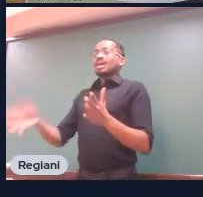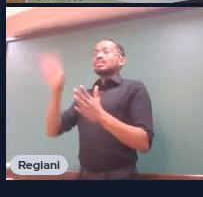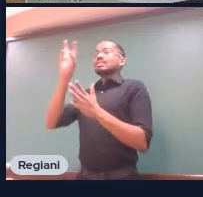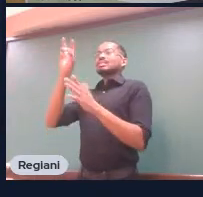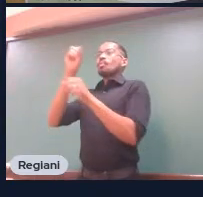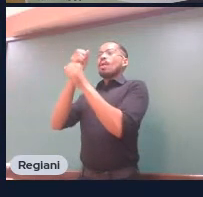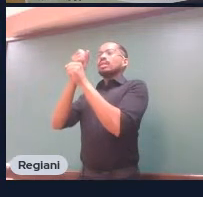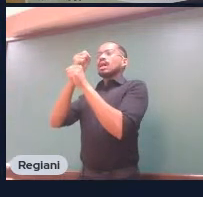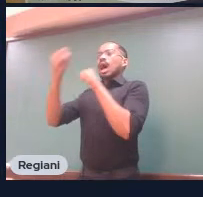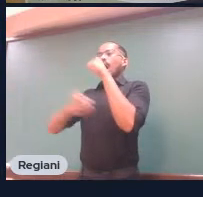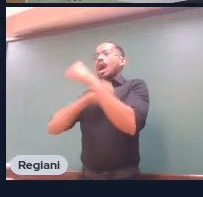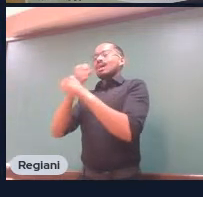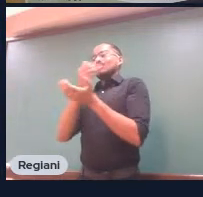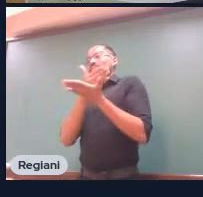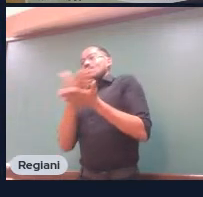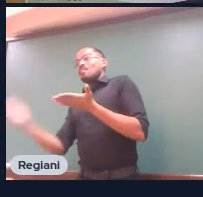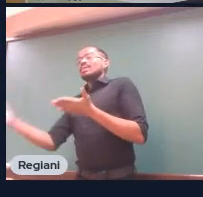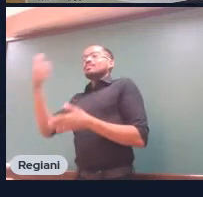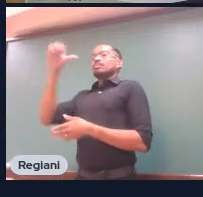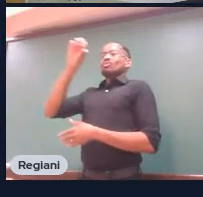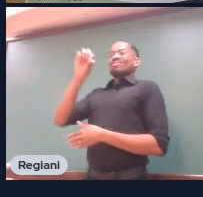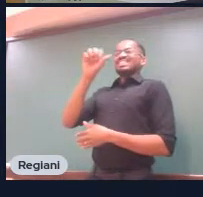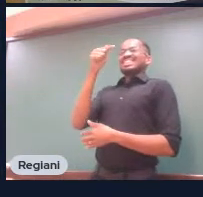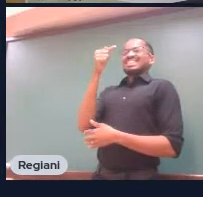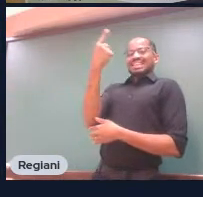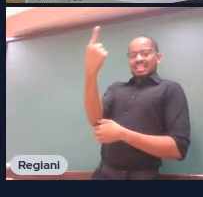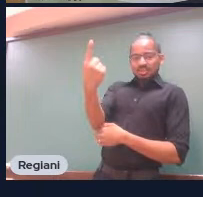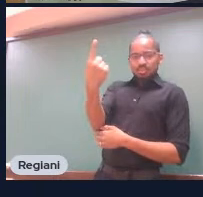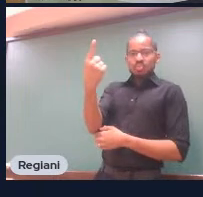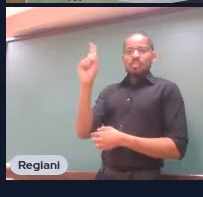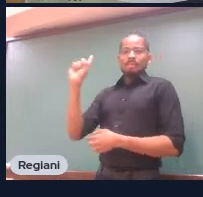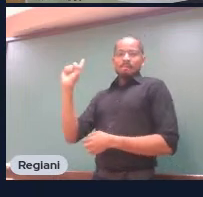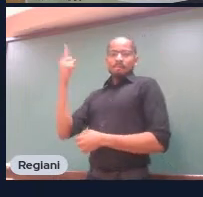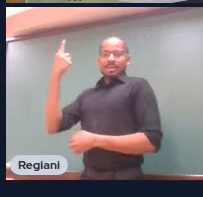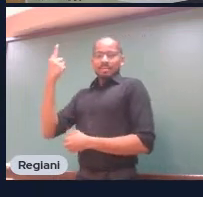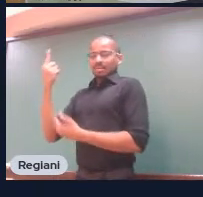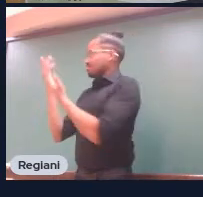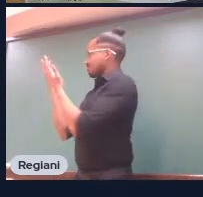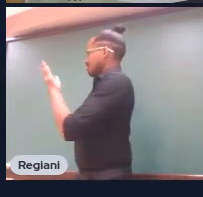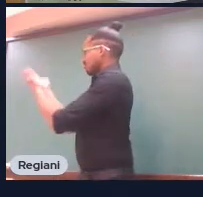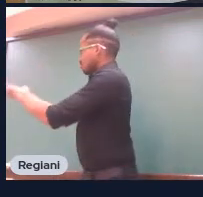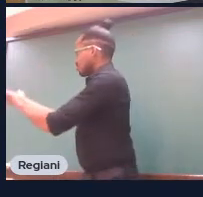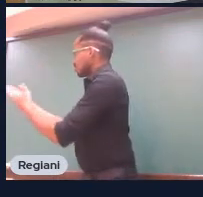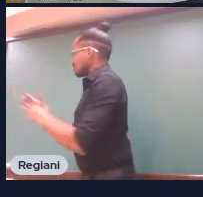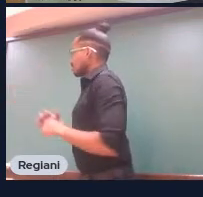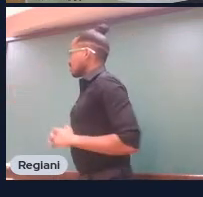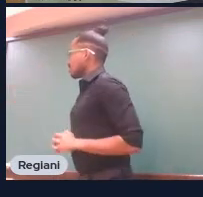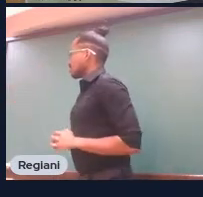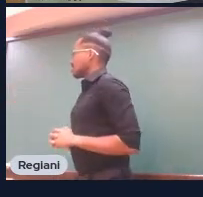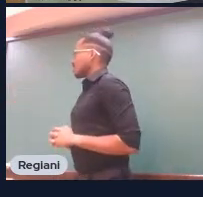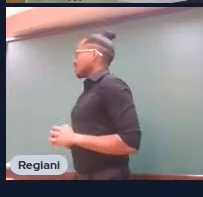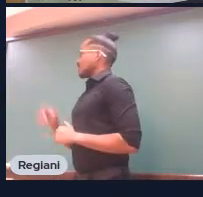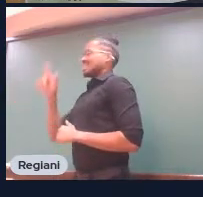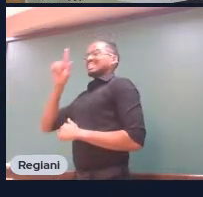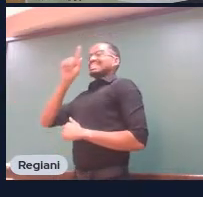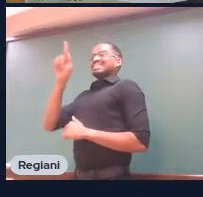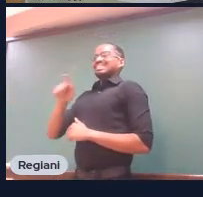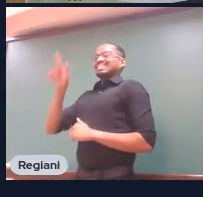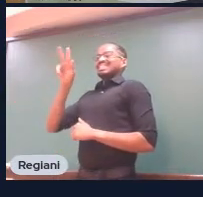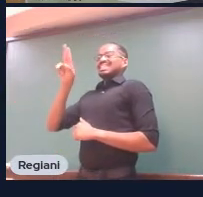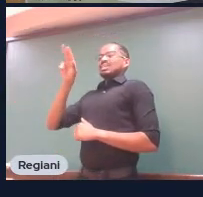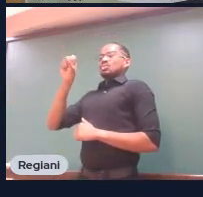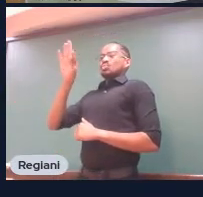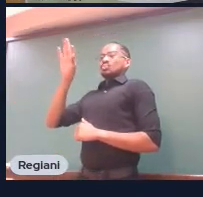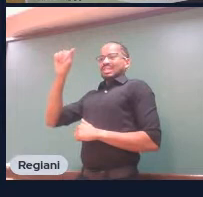in 1971 with this person, Ladislav Zgusta, a publication, by the way, from Prague,